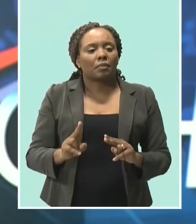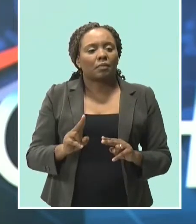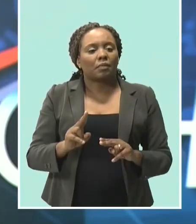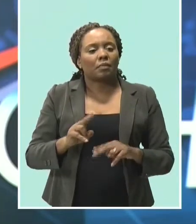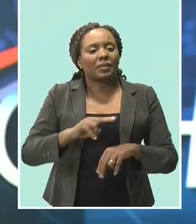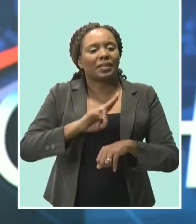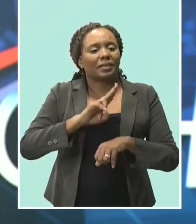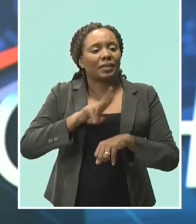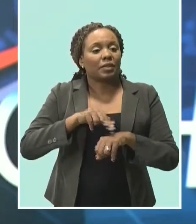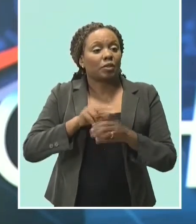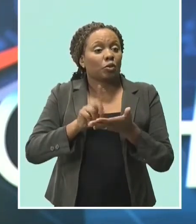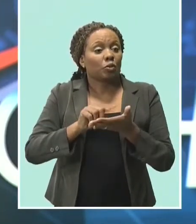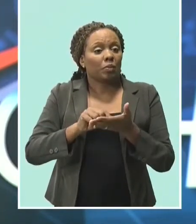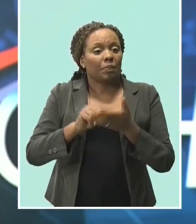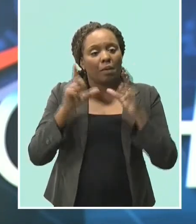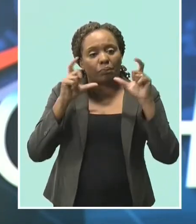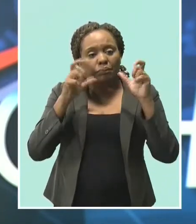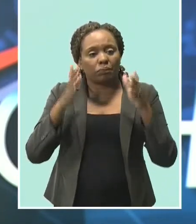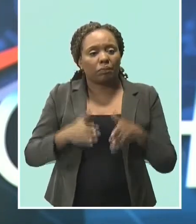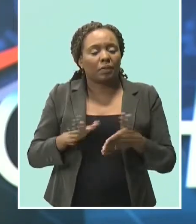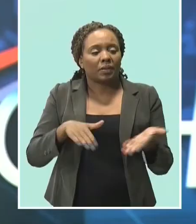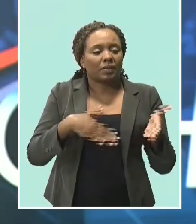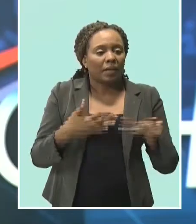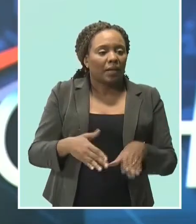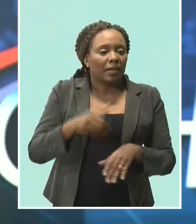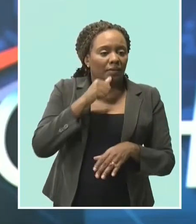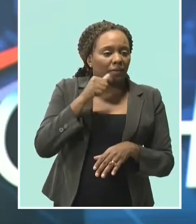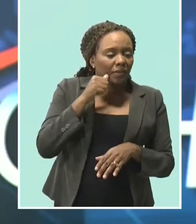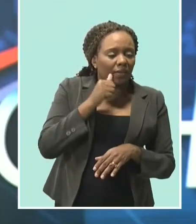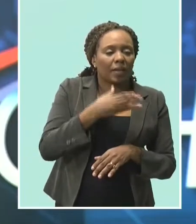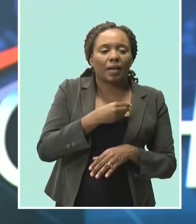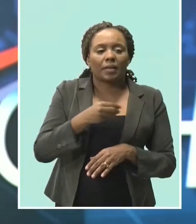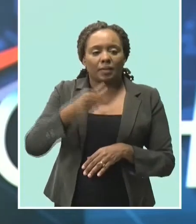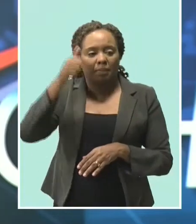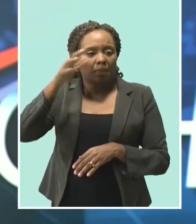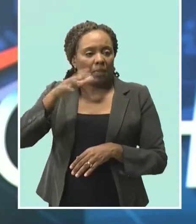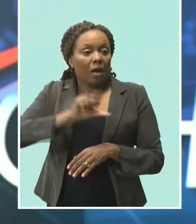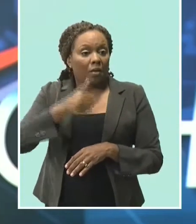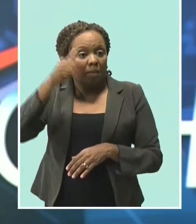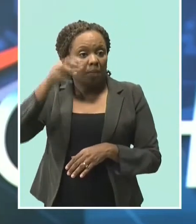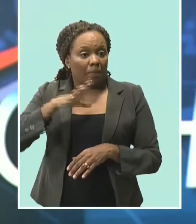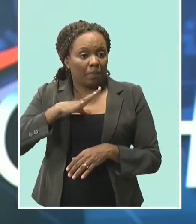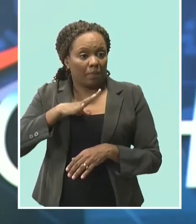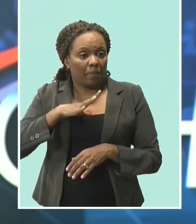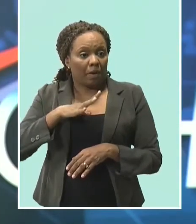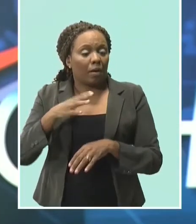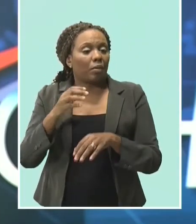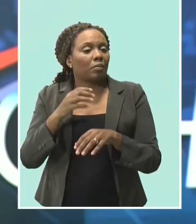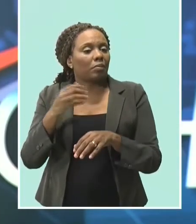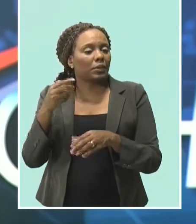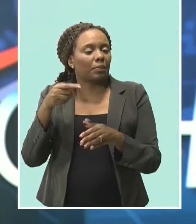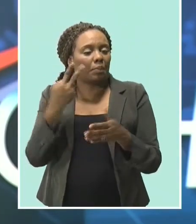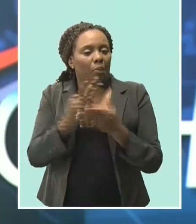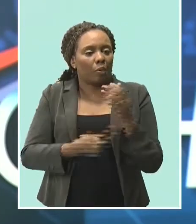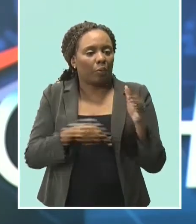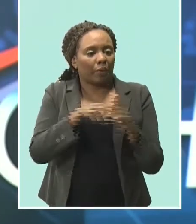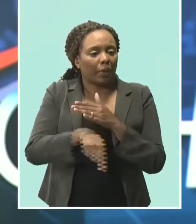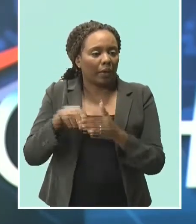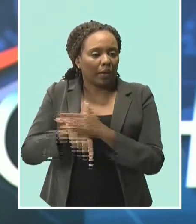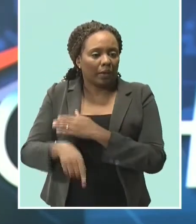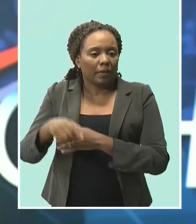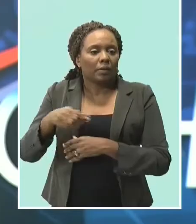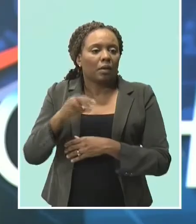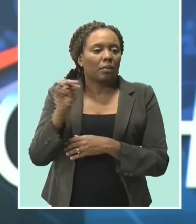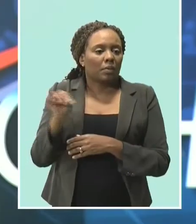Christophe Griffith and subcontractor Glenroy James, both of whom were killed while on duty on Monday. Noting this is the first time